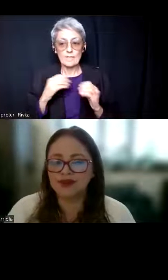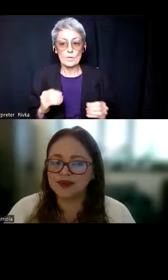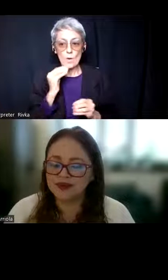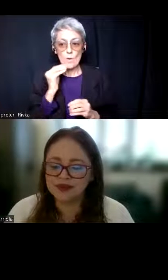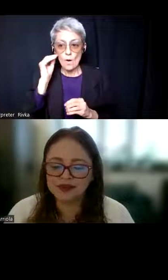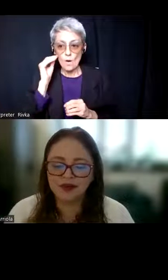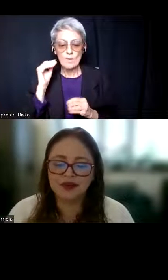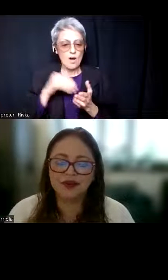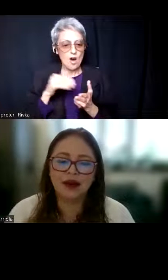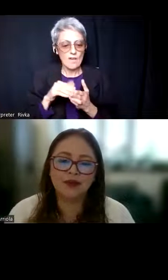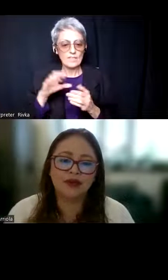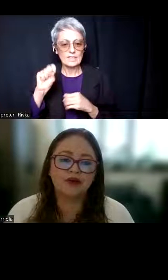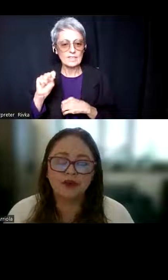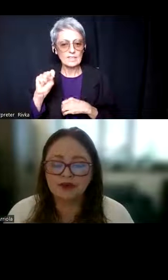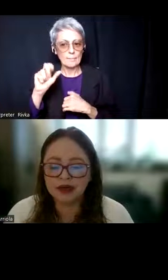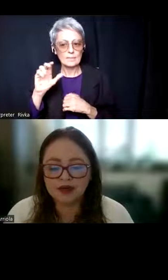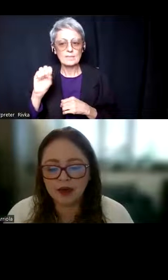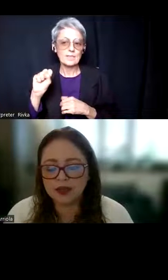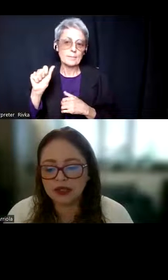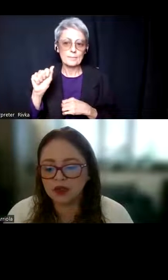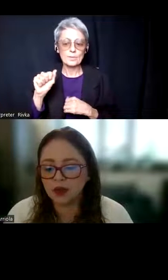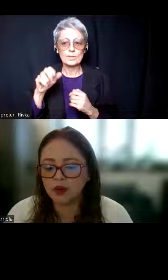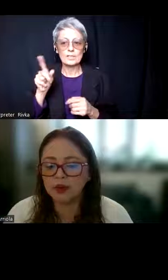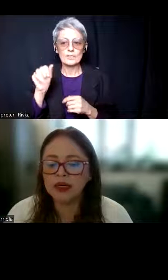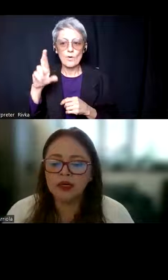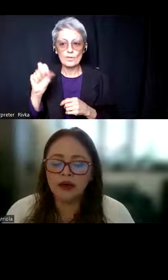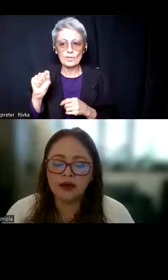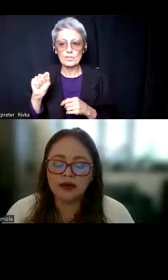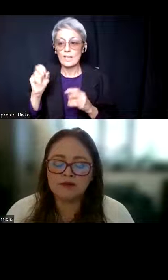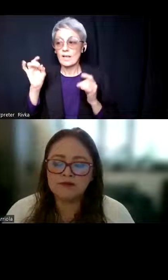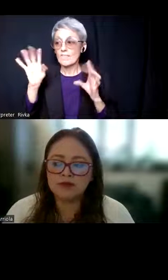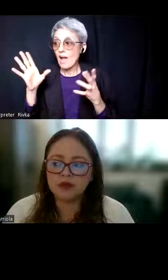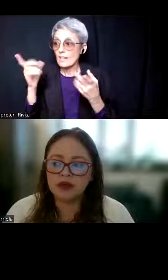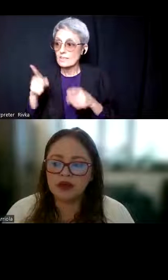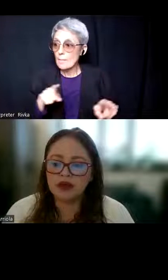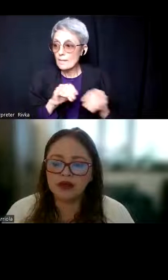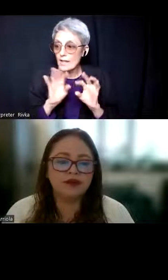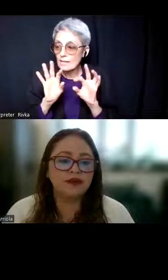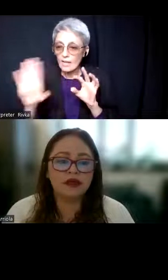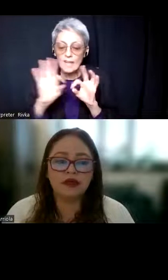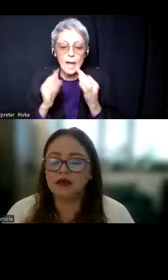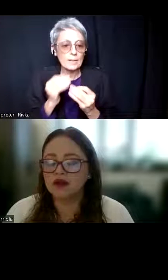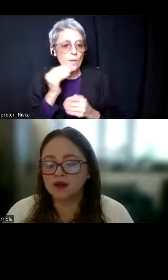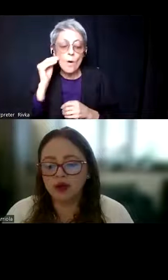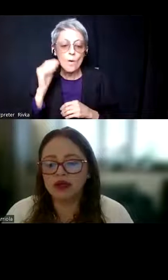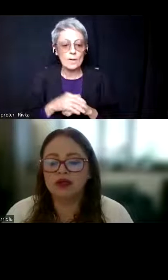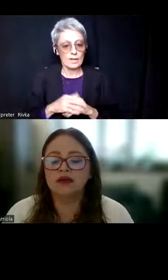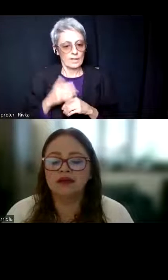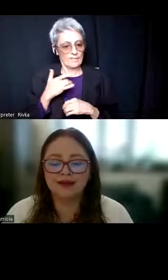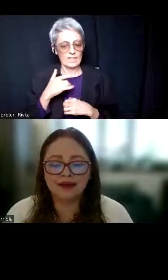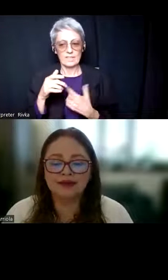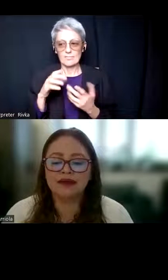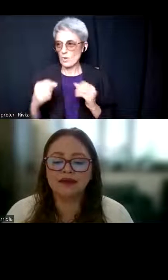some substance use disorders could be happening. There could be violence happening in the home. They can be feeling not